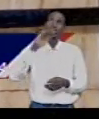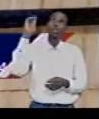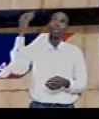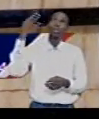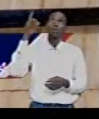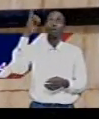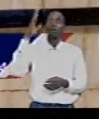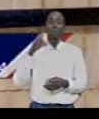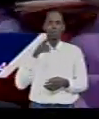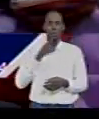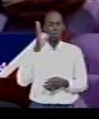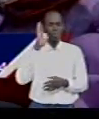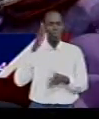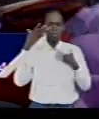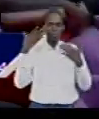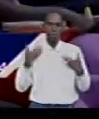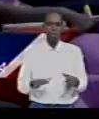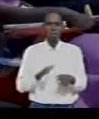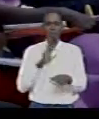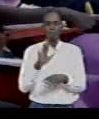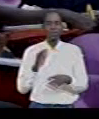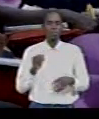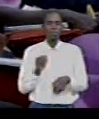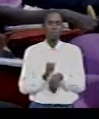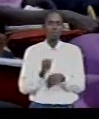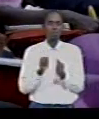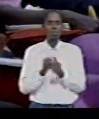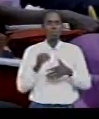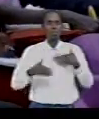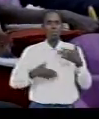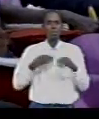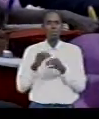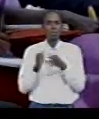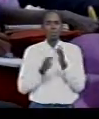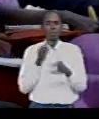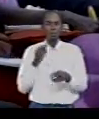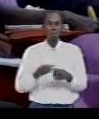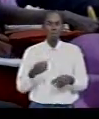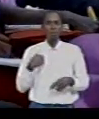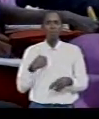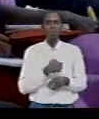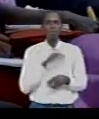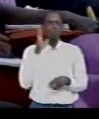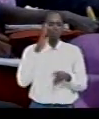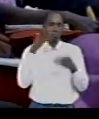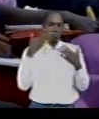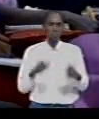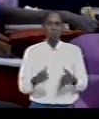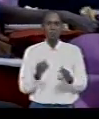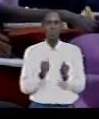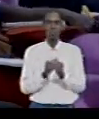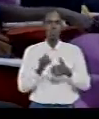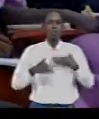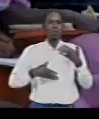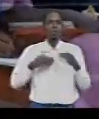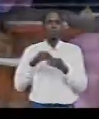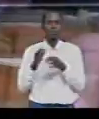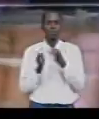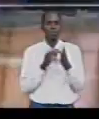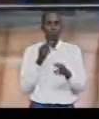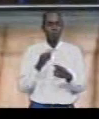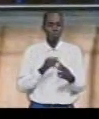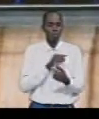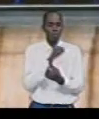You will finish with joy. We will finish with joy. And when the Lord comes, and he comes to